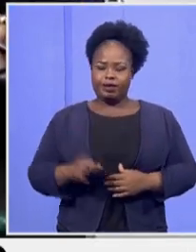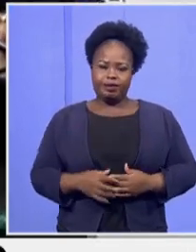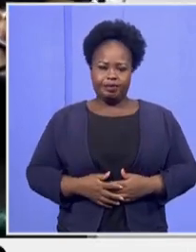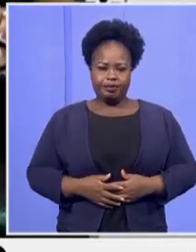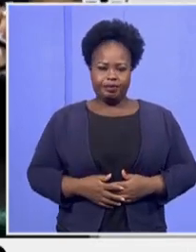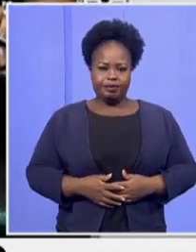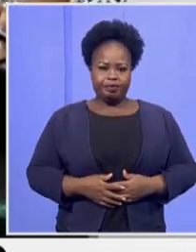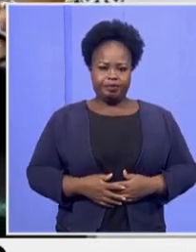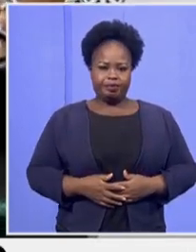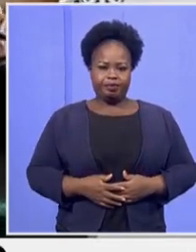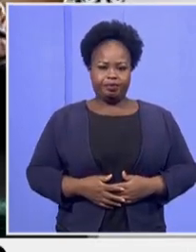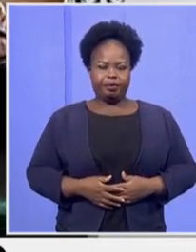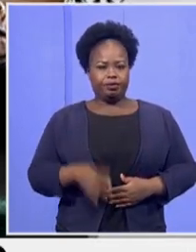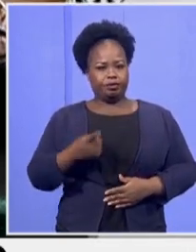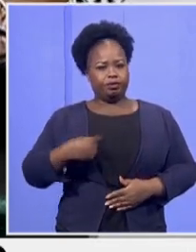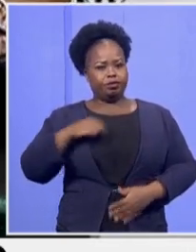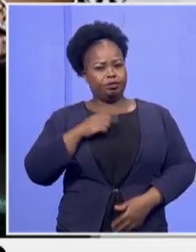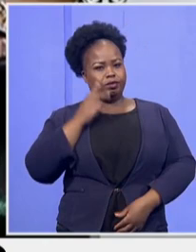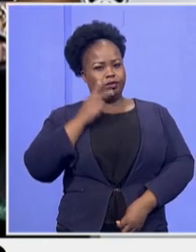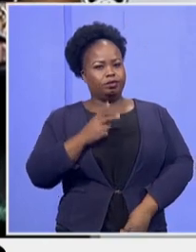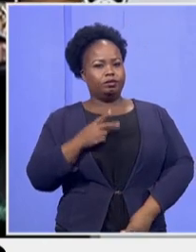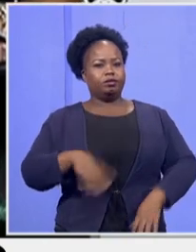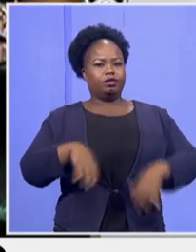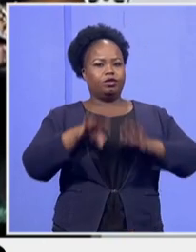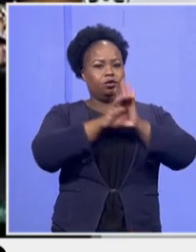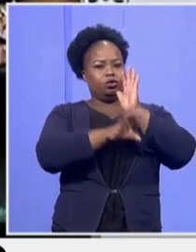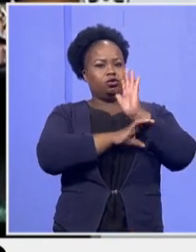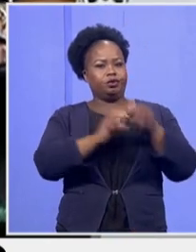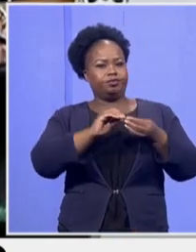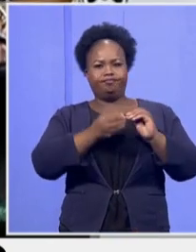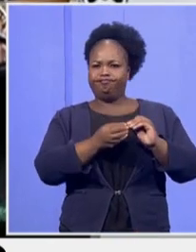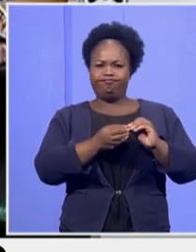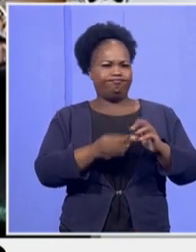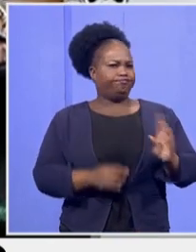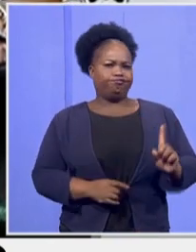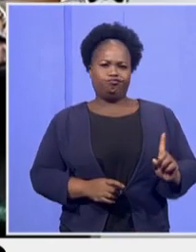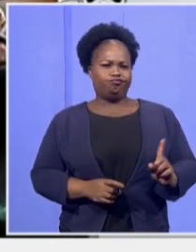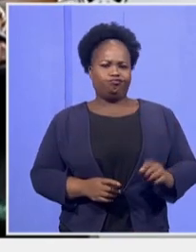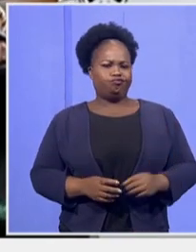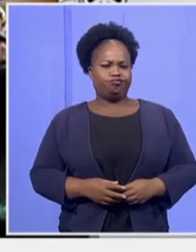at amending the constitution? No, not at all.